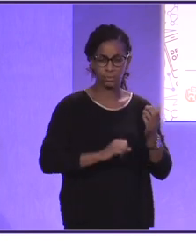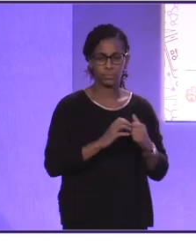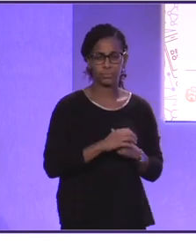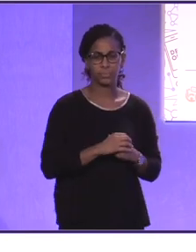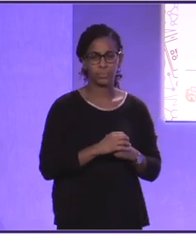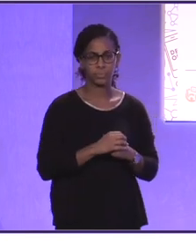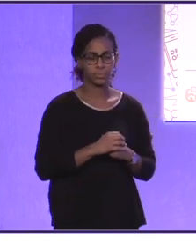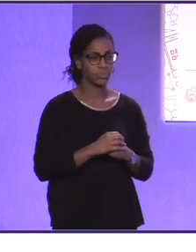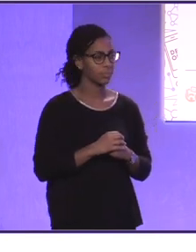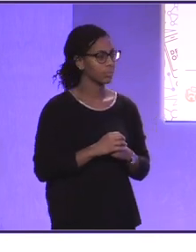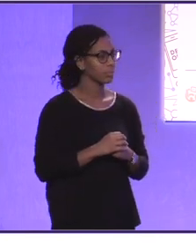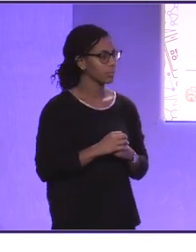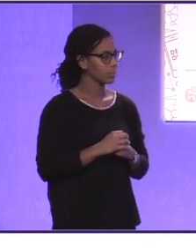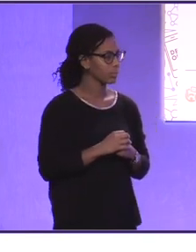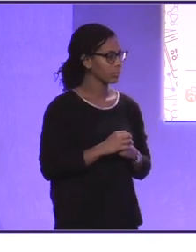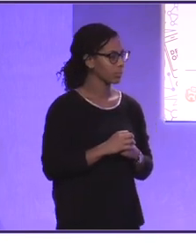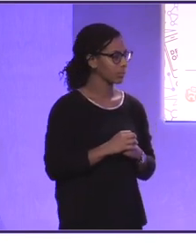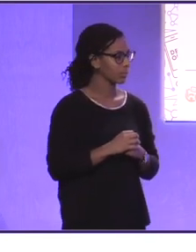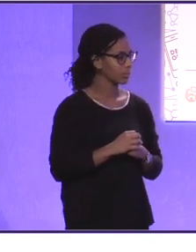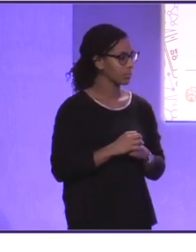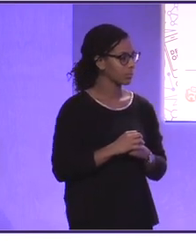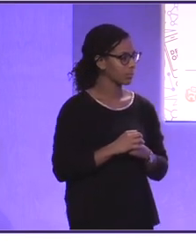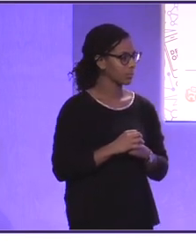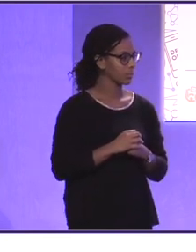around. This means that